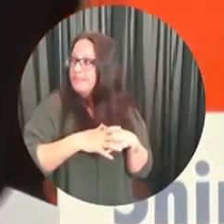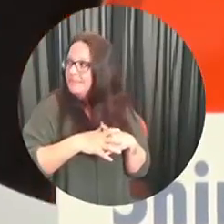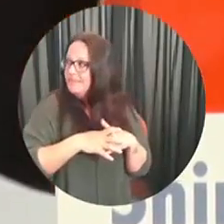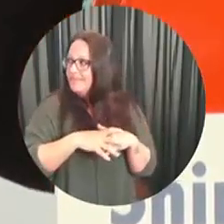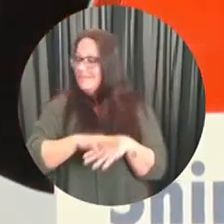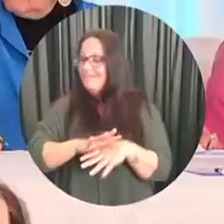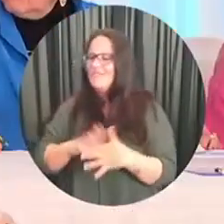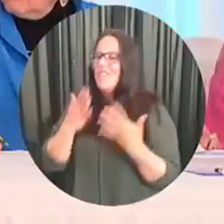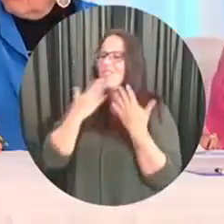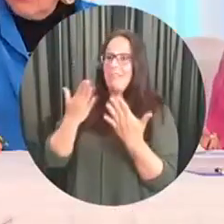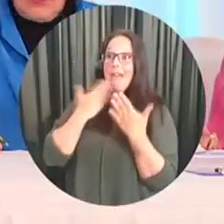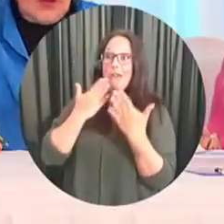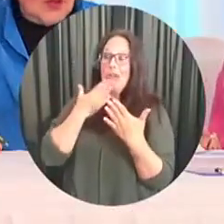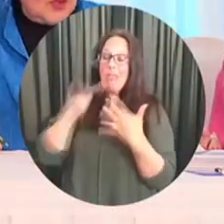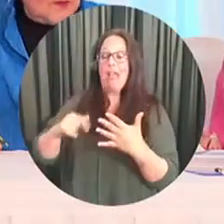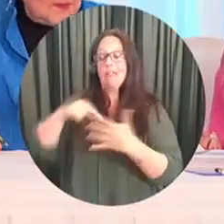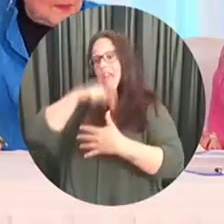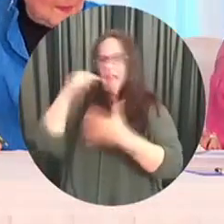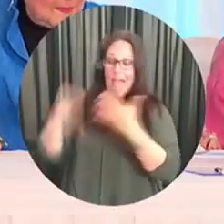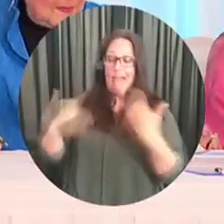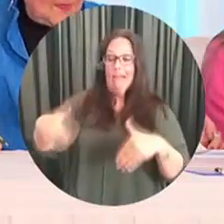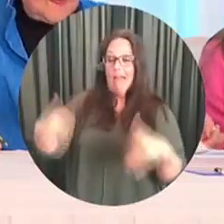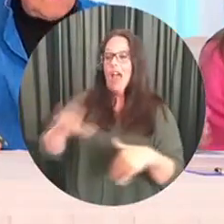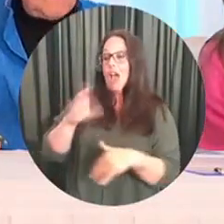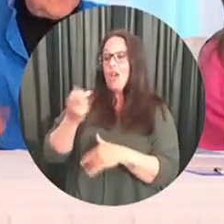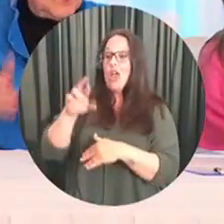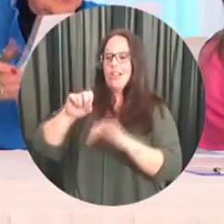Thank you. That is quite a chorus of angels. You're right.